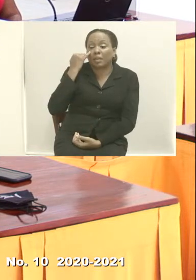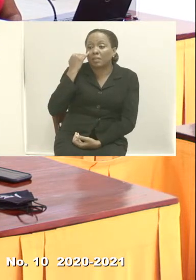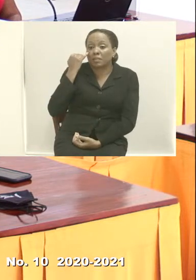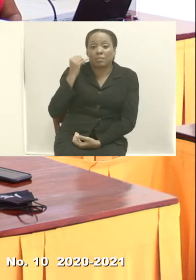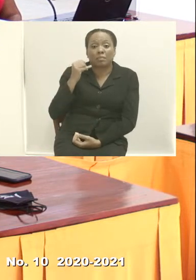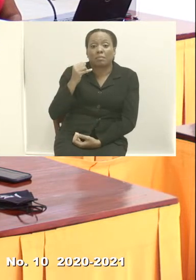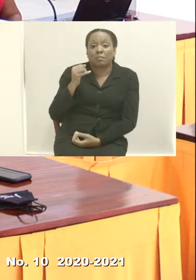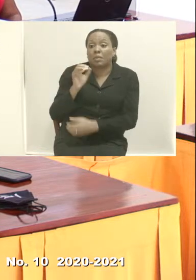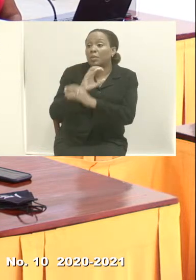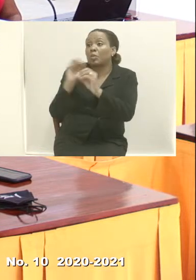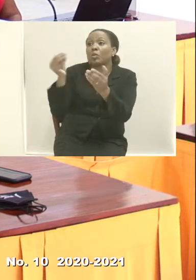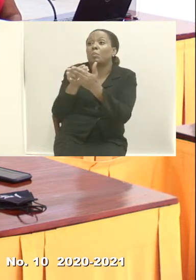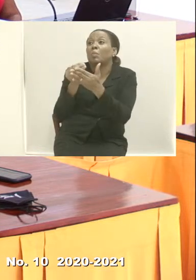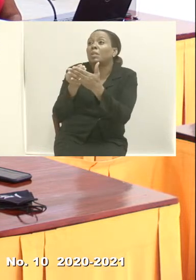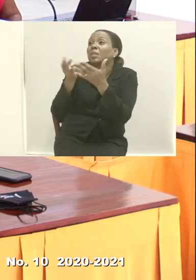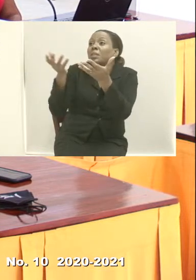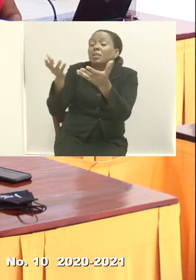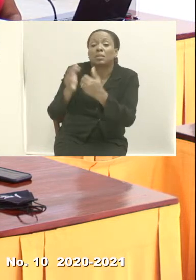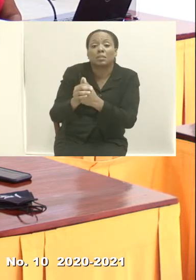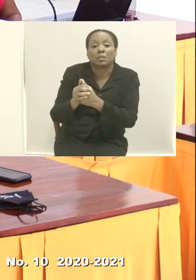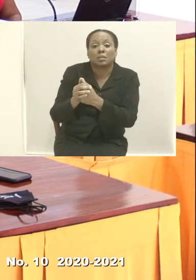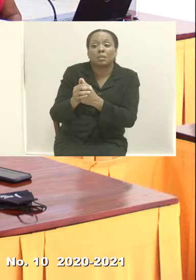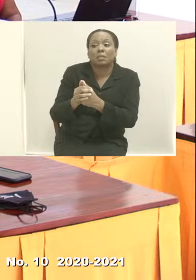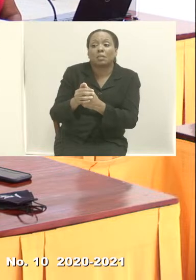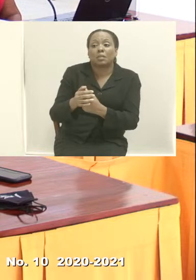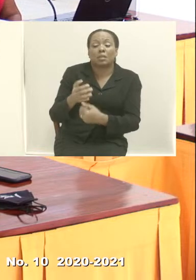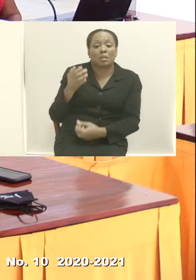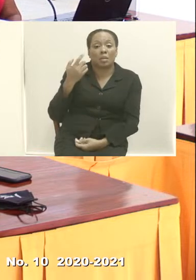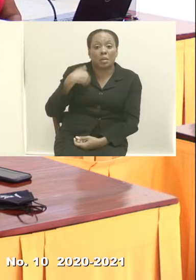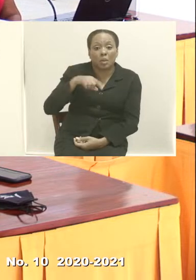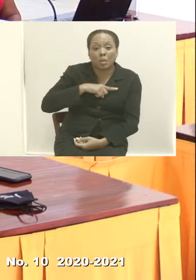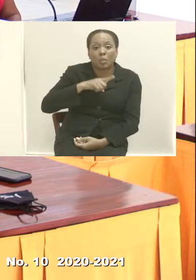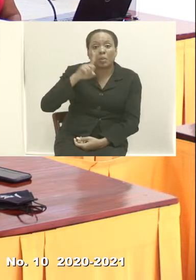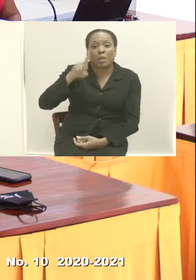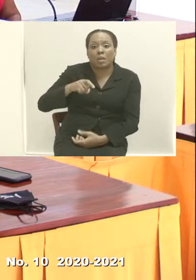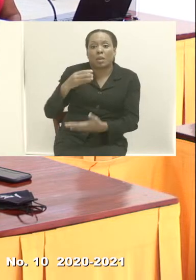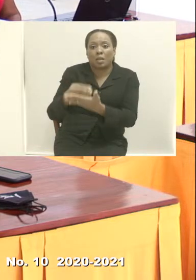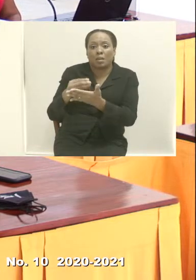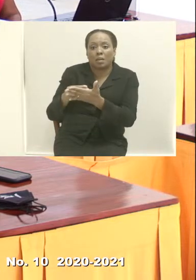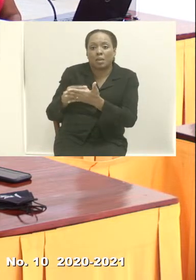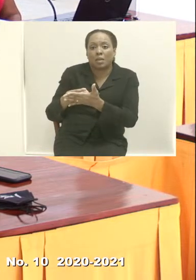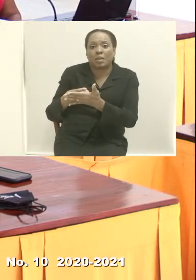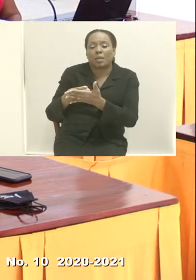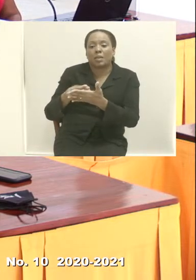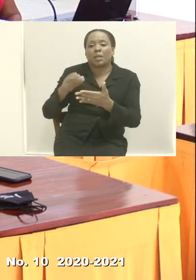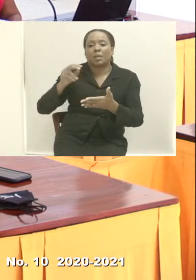and no fund being financed by the same